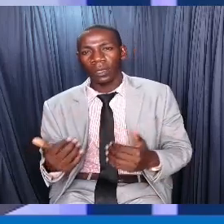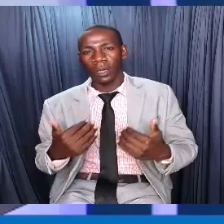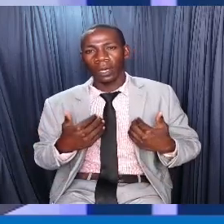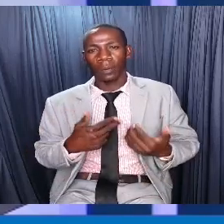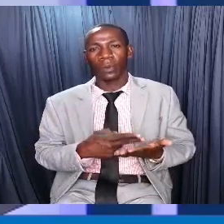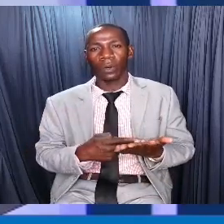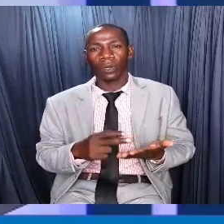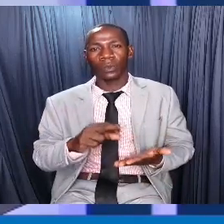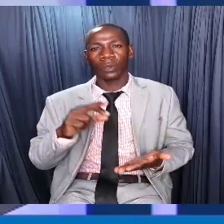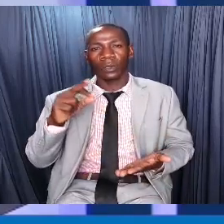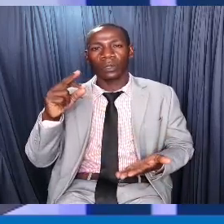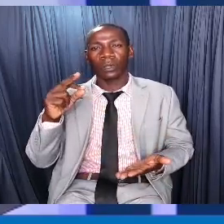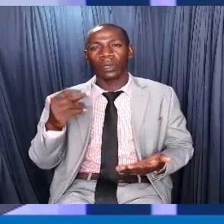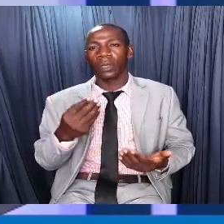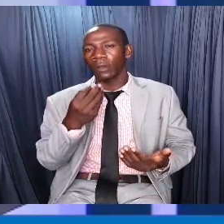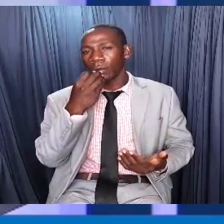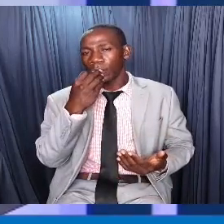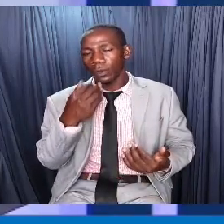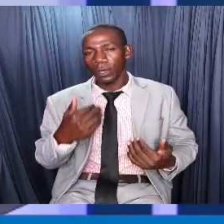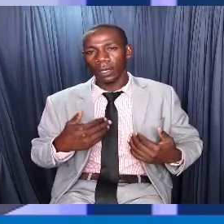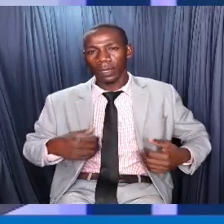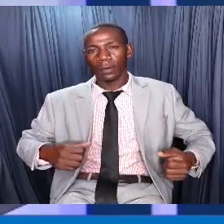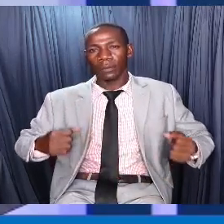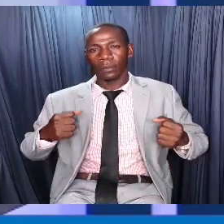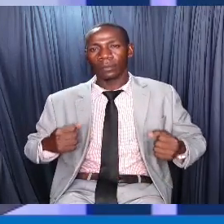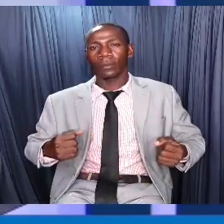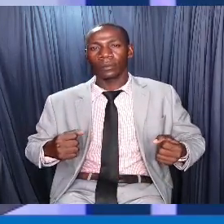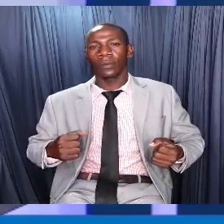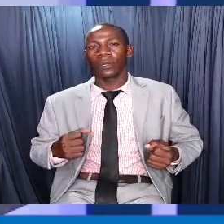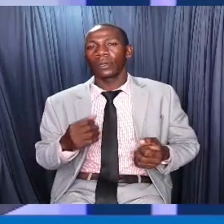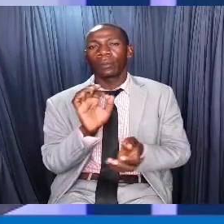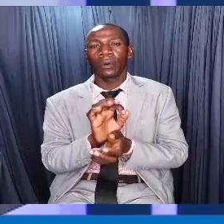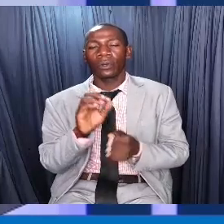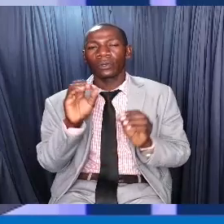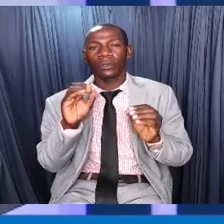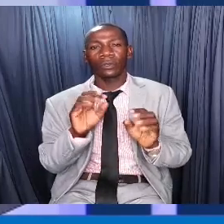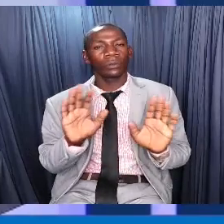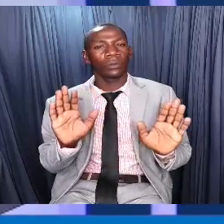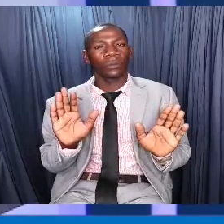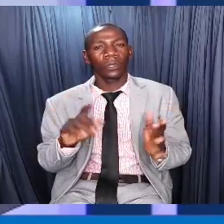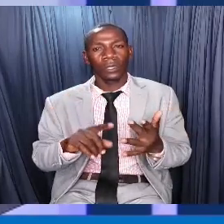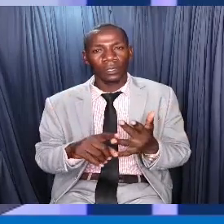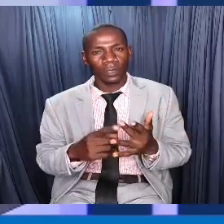Mtakatifu. And filled with the Holy Ghost. Akala chakula akapata nguvu. He ate food and gathered strength. Paulo hakufundishwa na mtu. Paul was never taught by anyone.